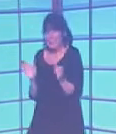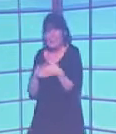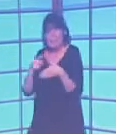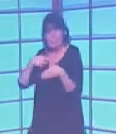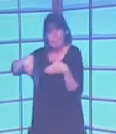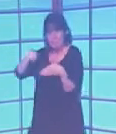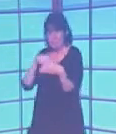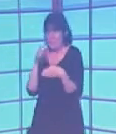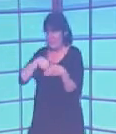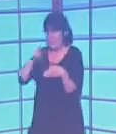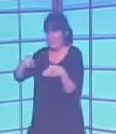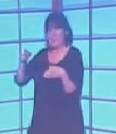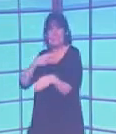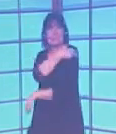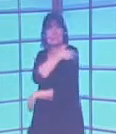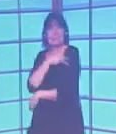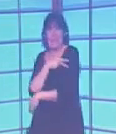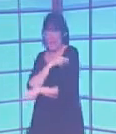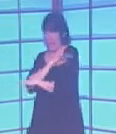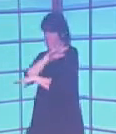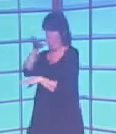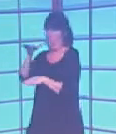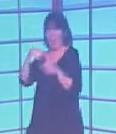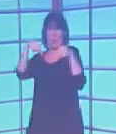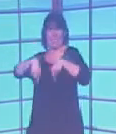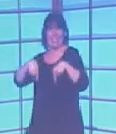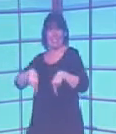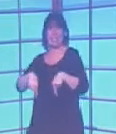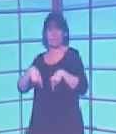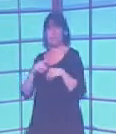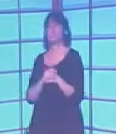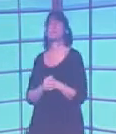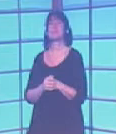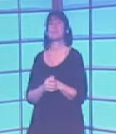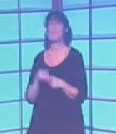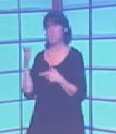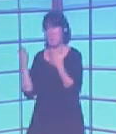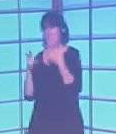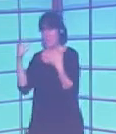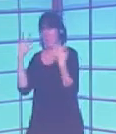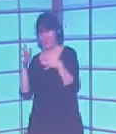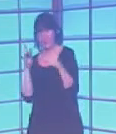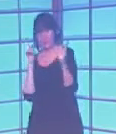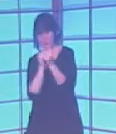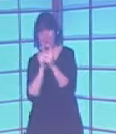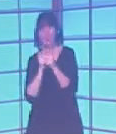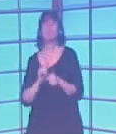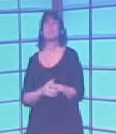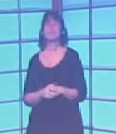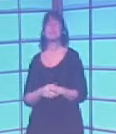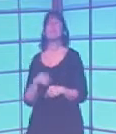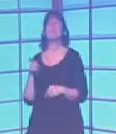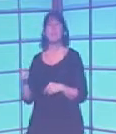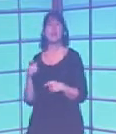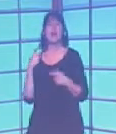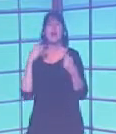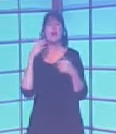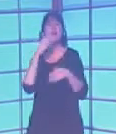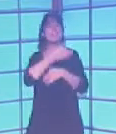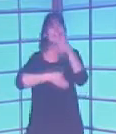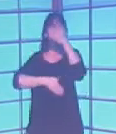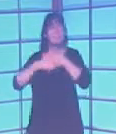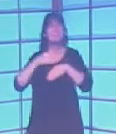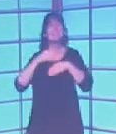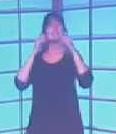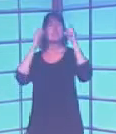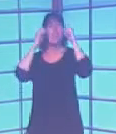may have spoken to them as they're all here at the conference. As well as lobbying for change and delivering disability awareness projects, we are also able to offer